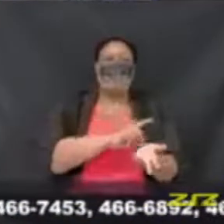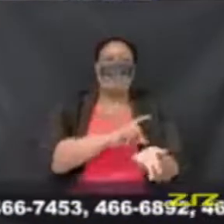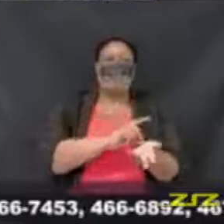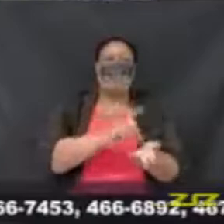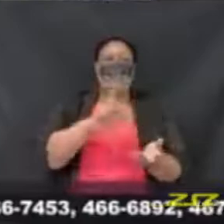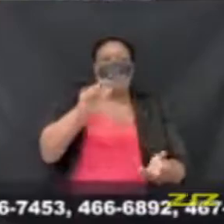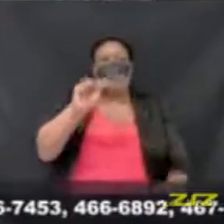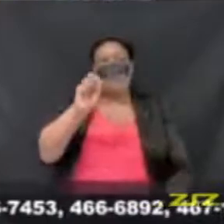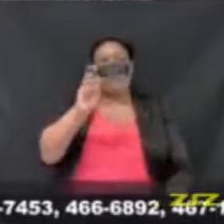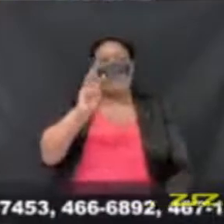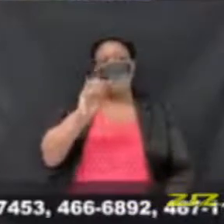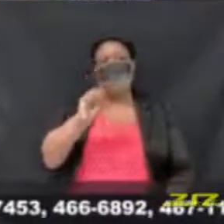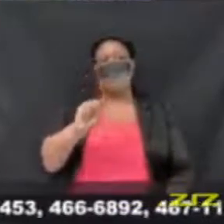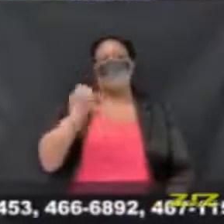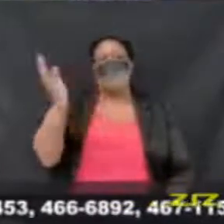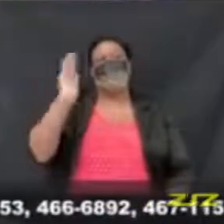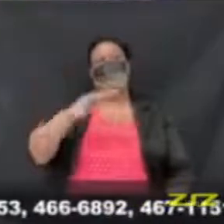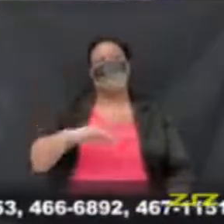her presentation.